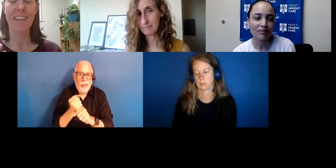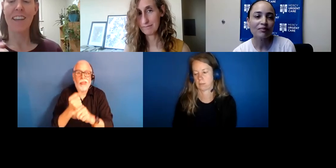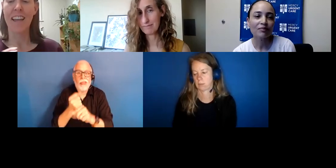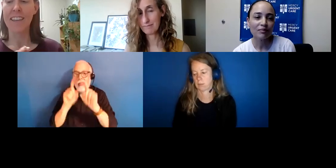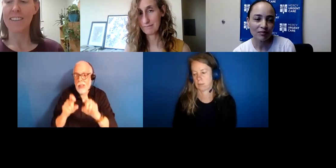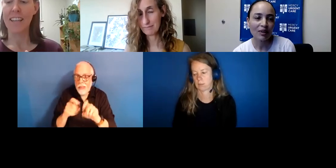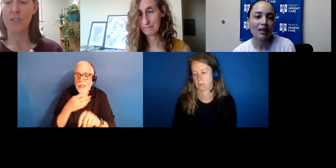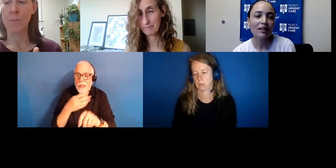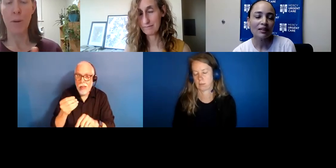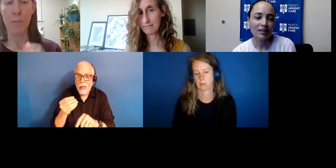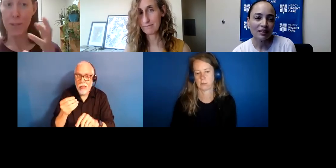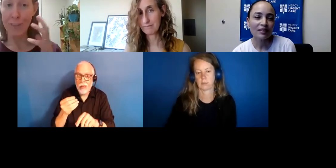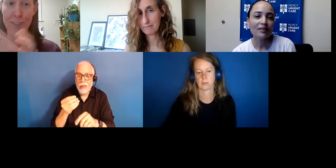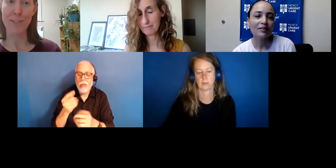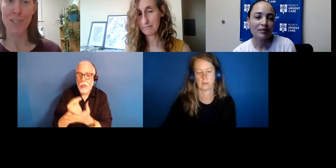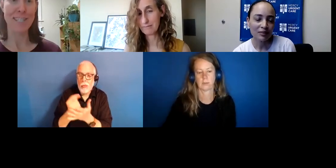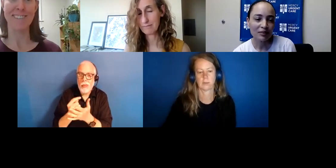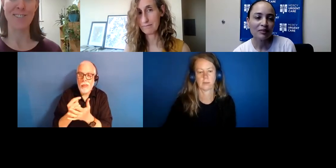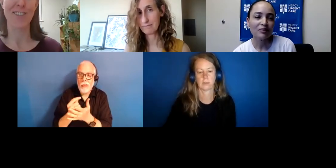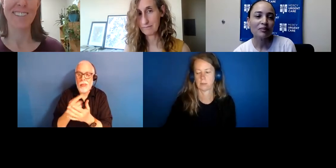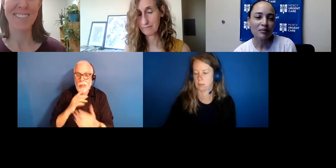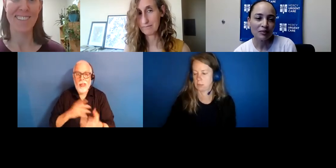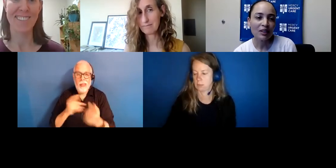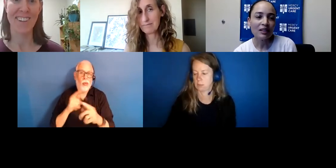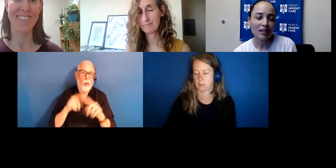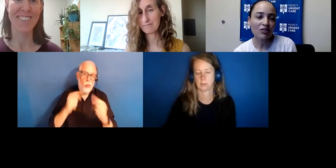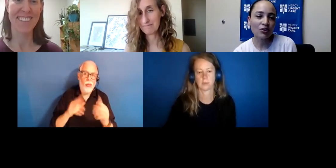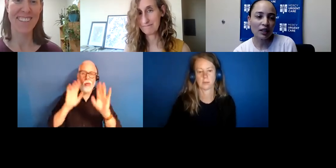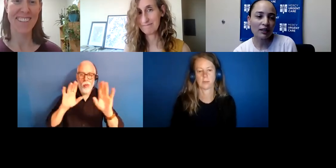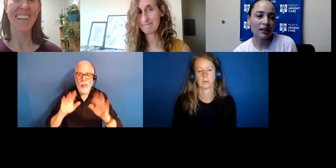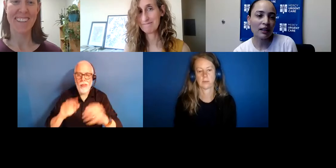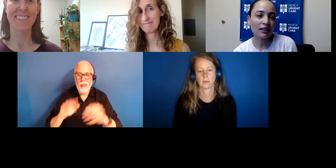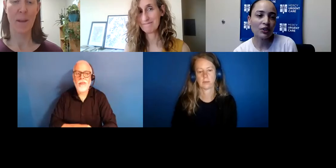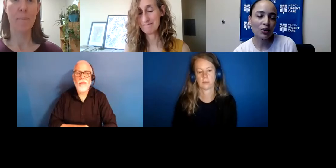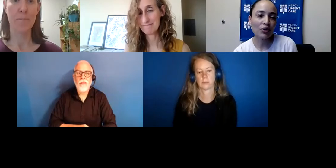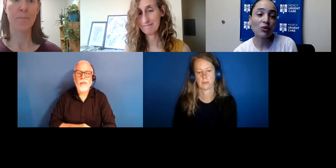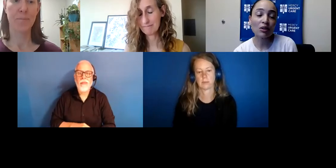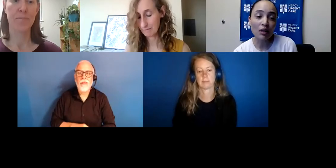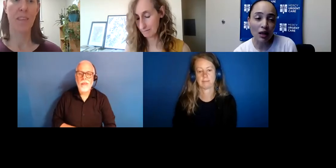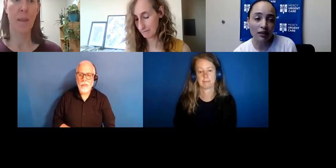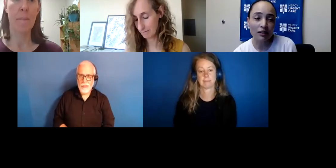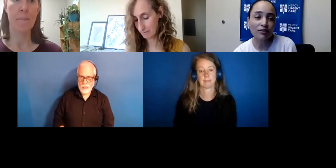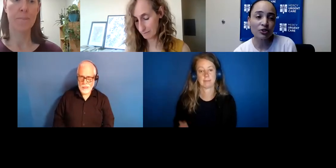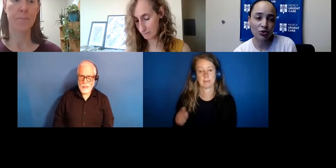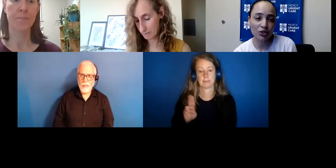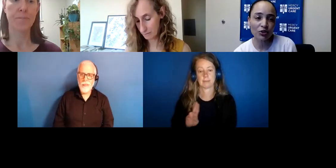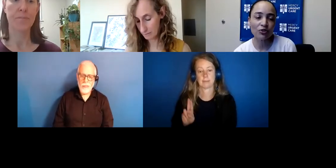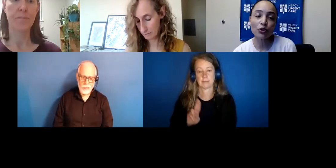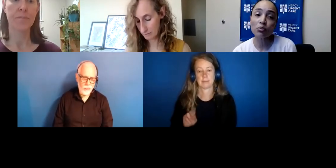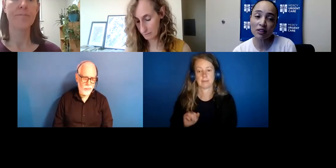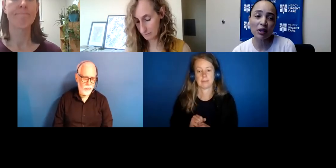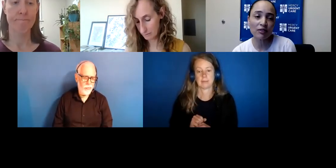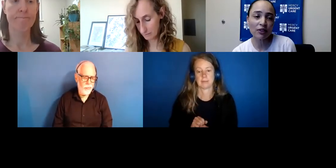and get the treatment from you, and now officially Test to Treat. So that's great news. That's correct. And, there were a lot of